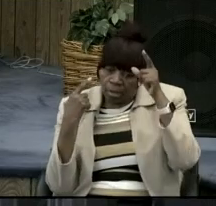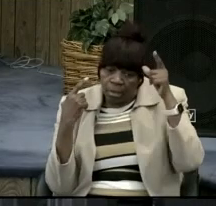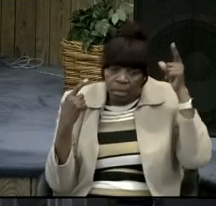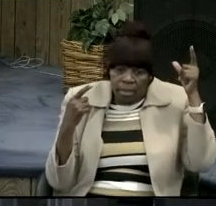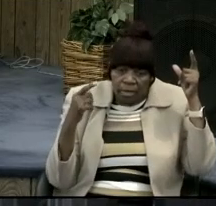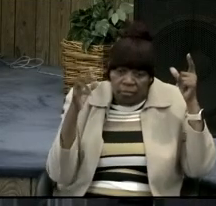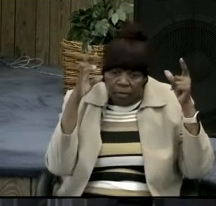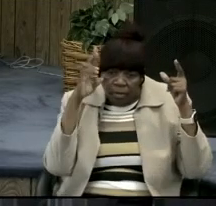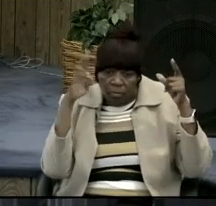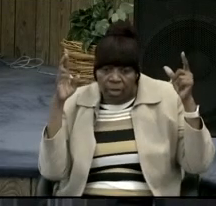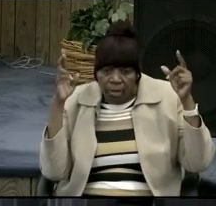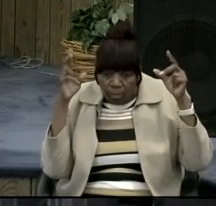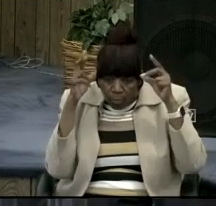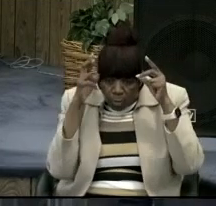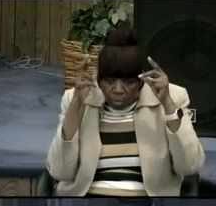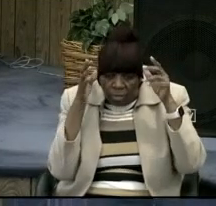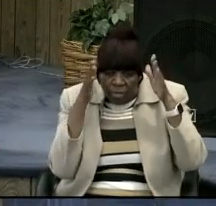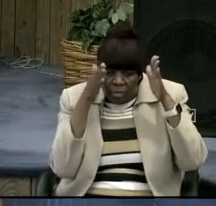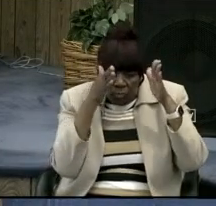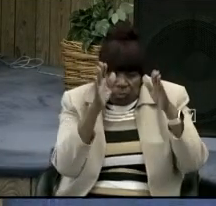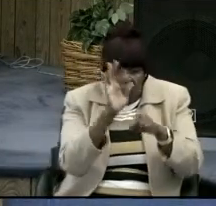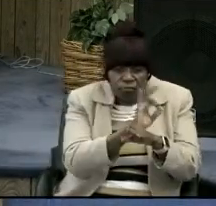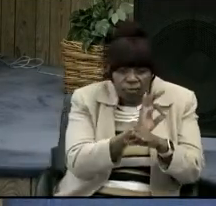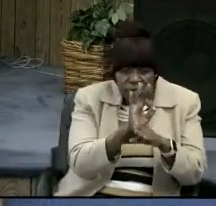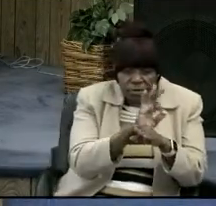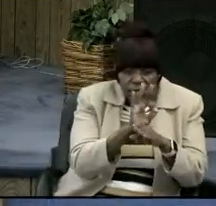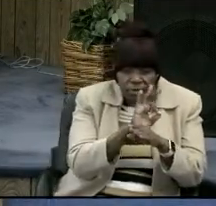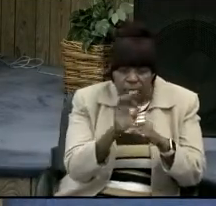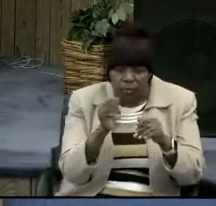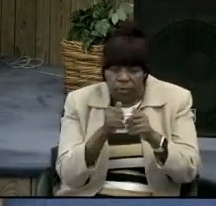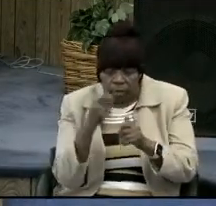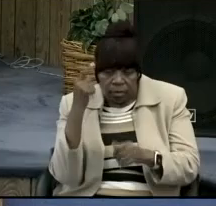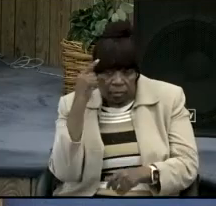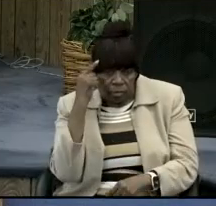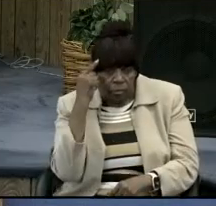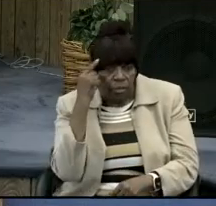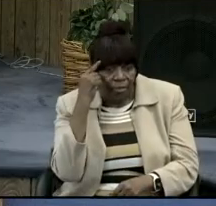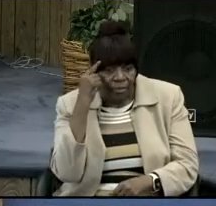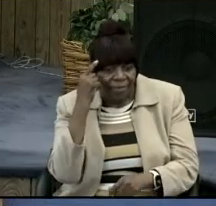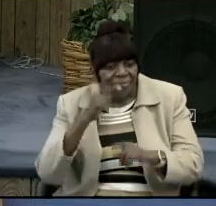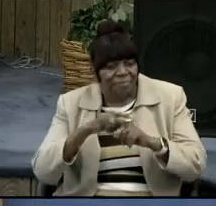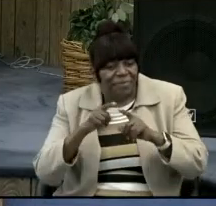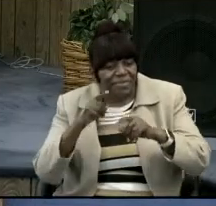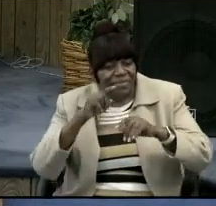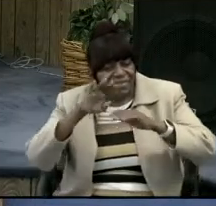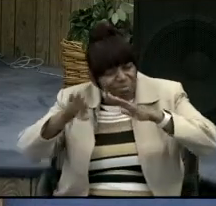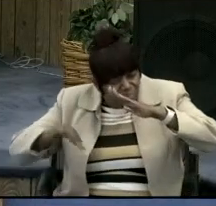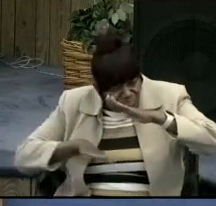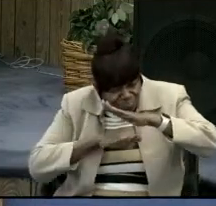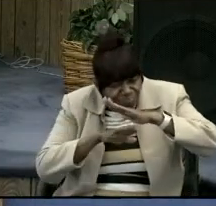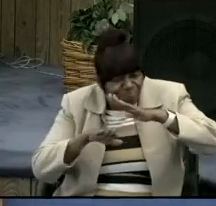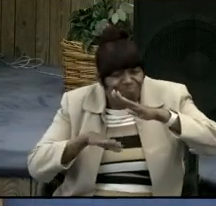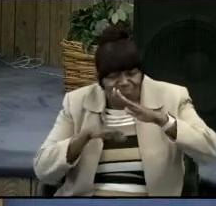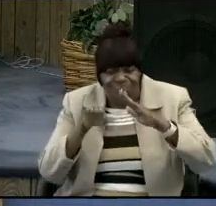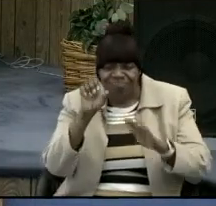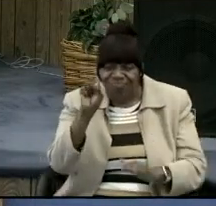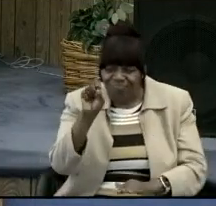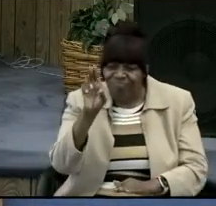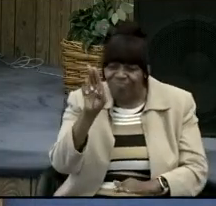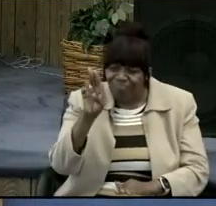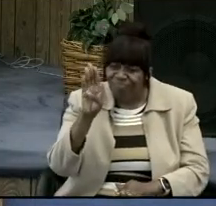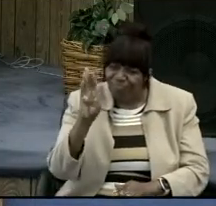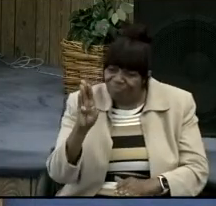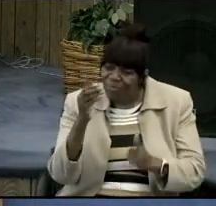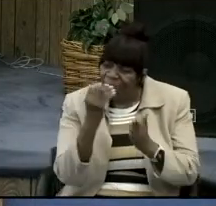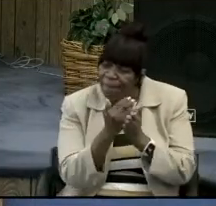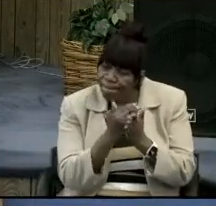and right brain, we function with one of them in our conscious mind, and the other part is our subconscious. It's